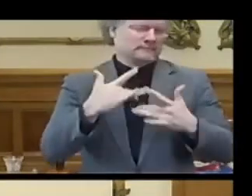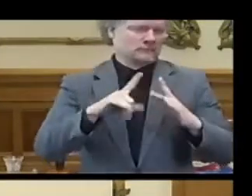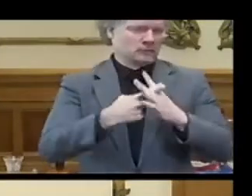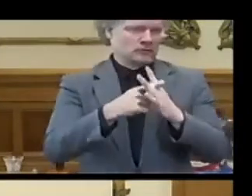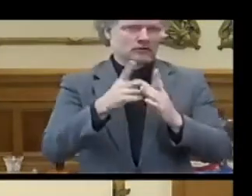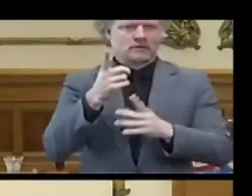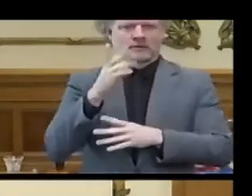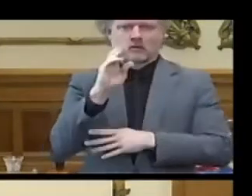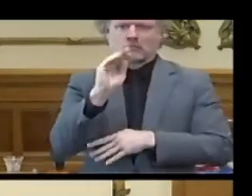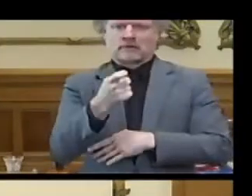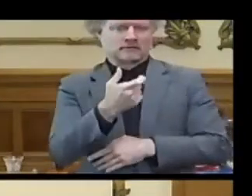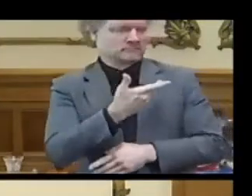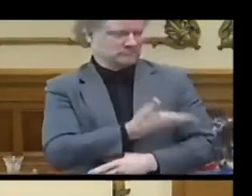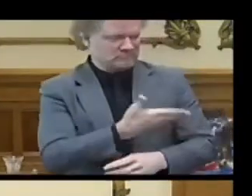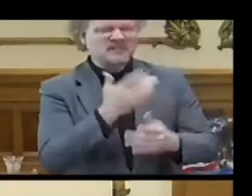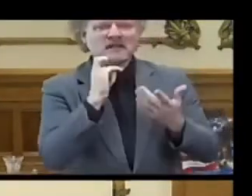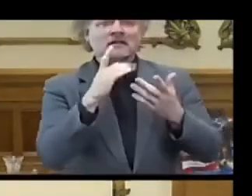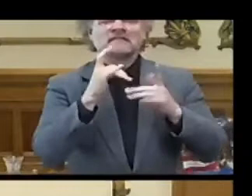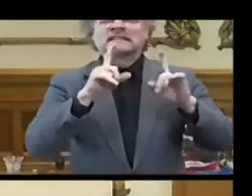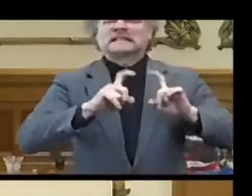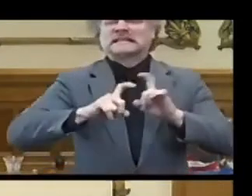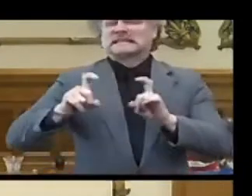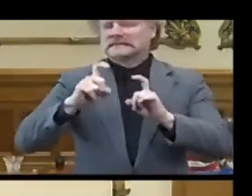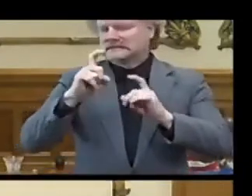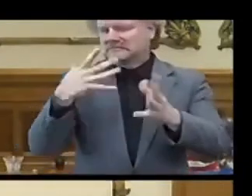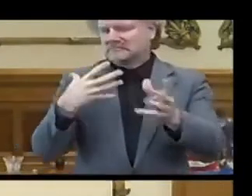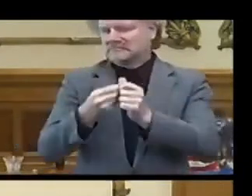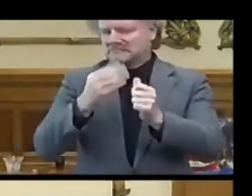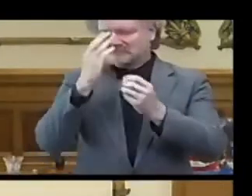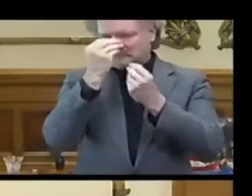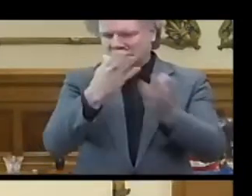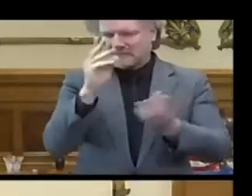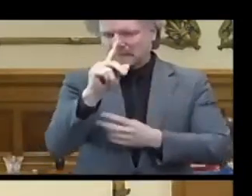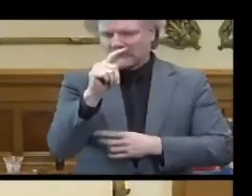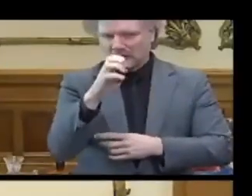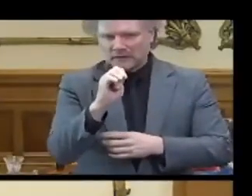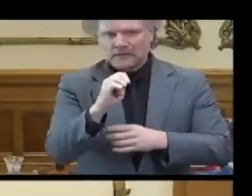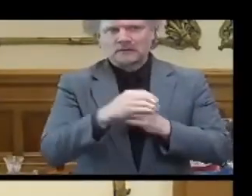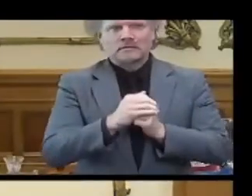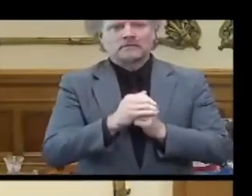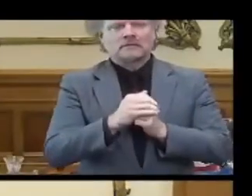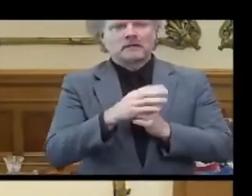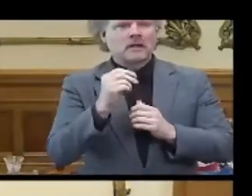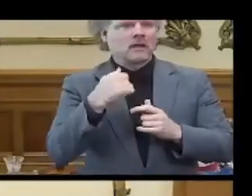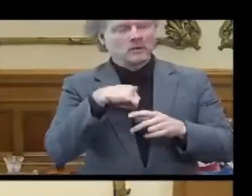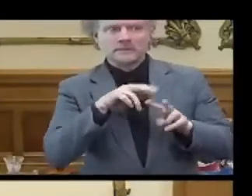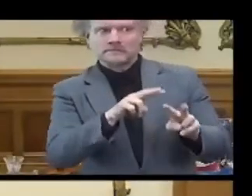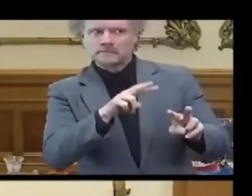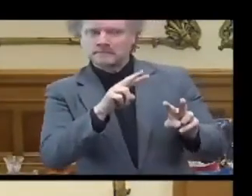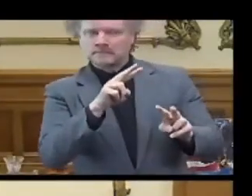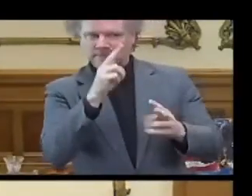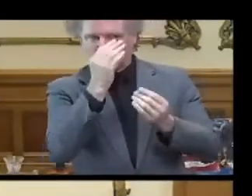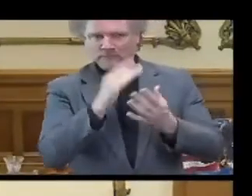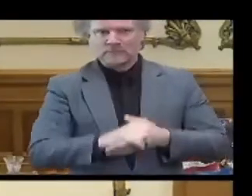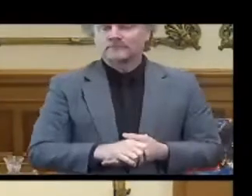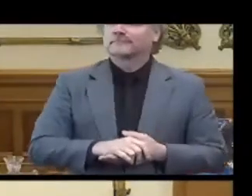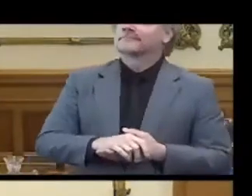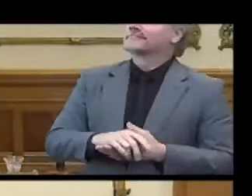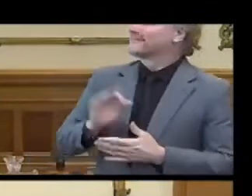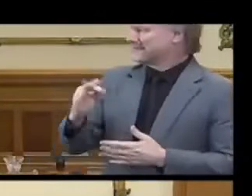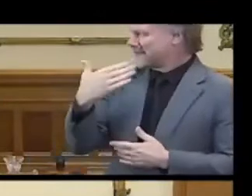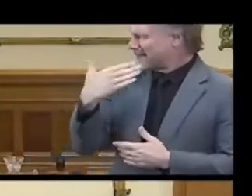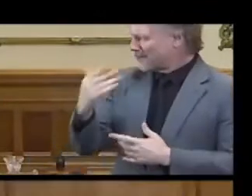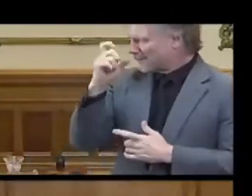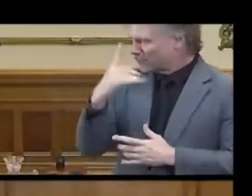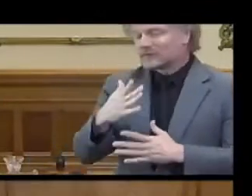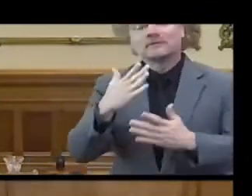Box. You've got some testing updates for us and the Regenstrief information as well that we've all been looking forward to. Absolutely. Thank you, Governor. Good